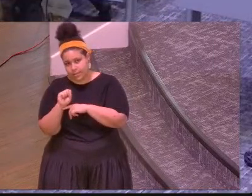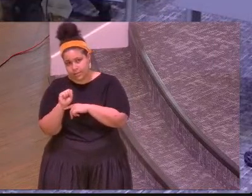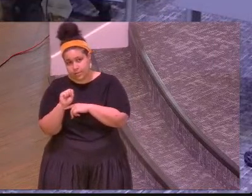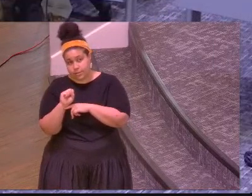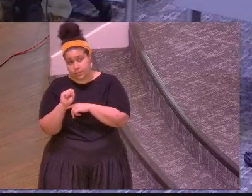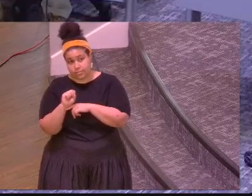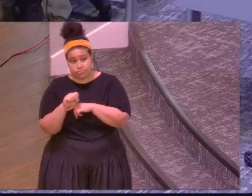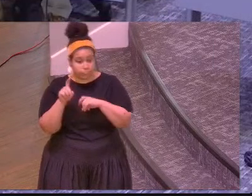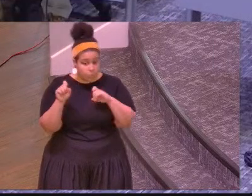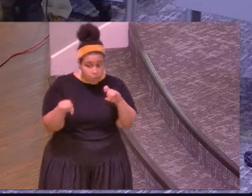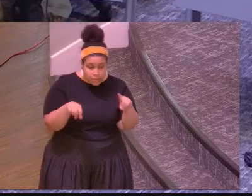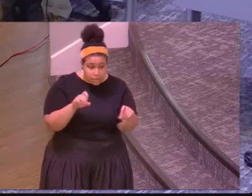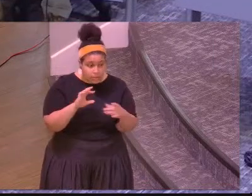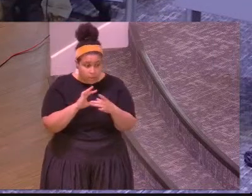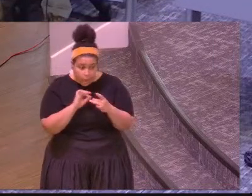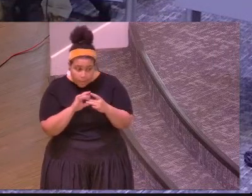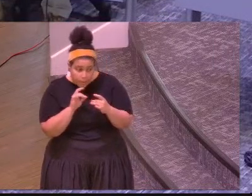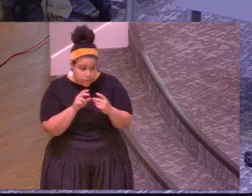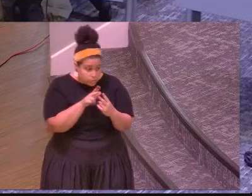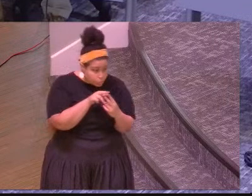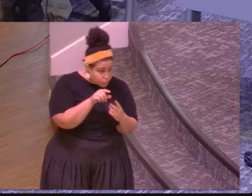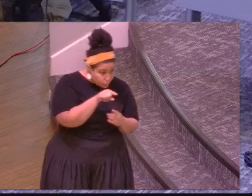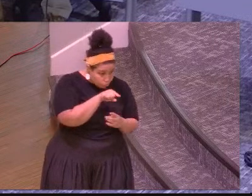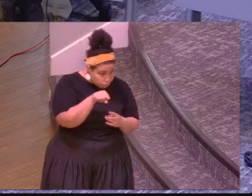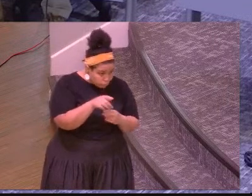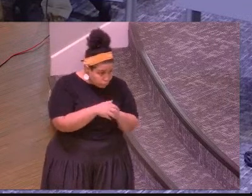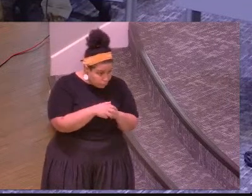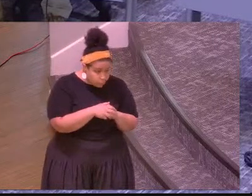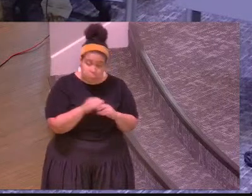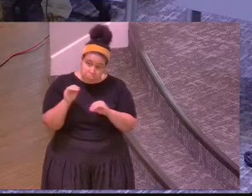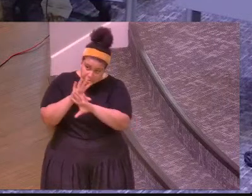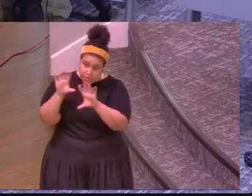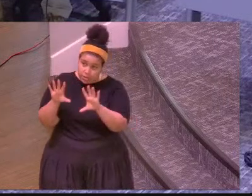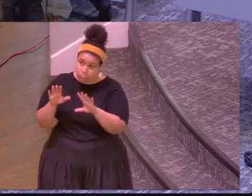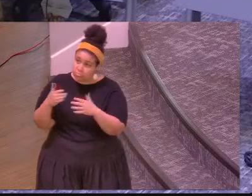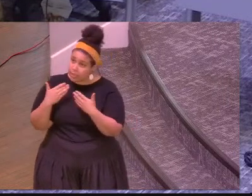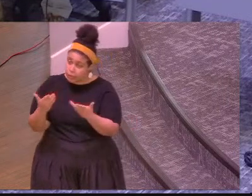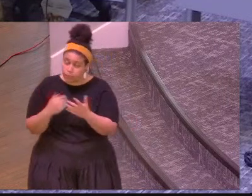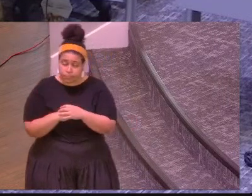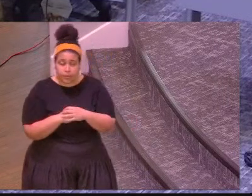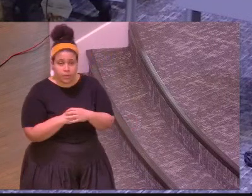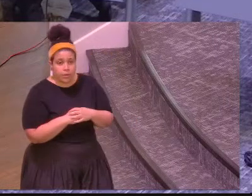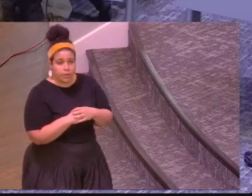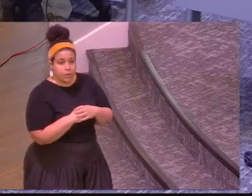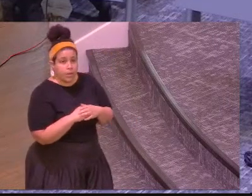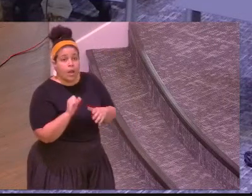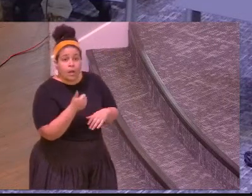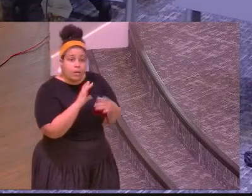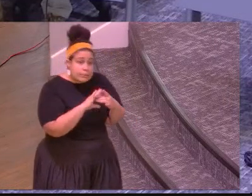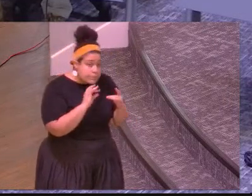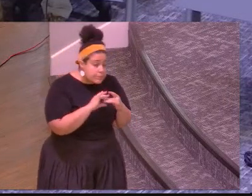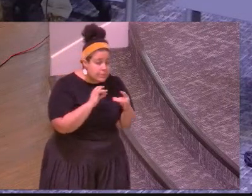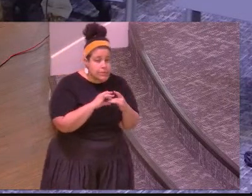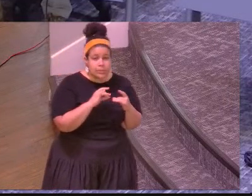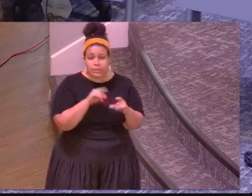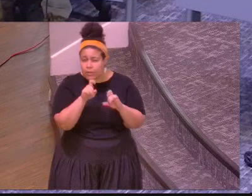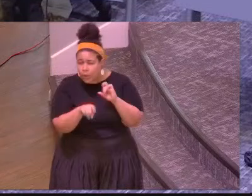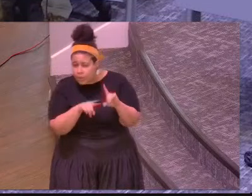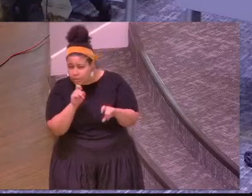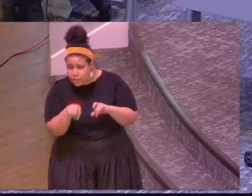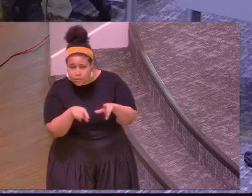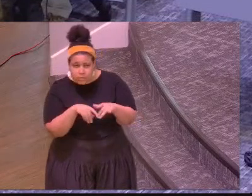Davis? Very clear. Thank Okay. you. All right, thank you. Any other comments or questions, board